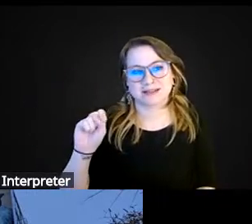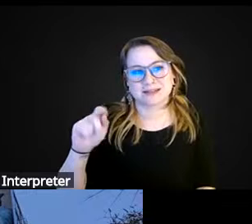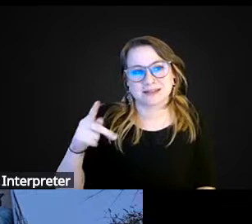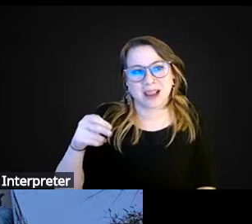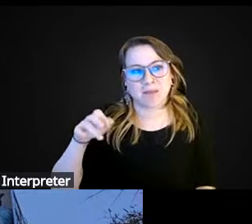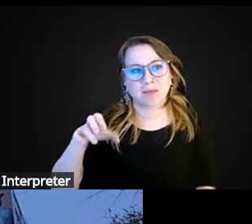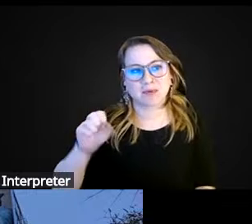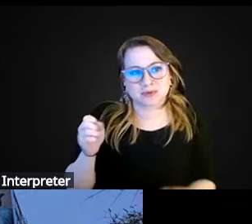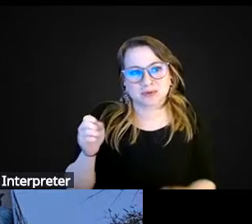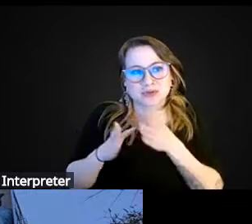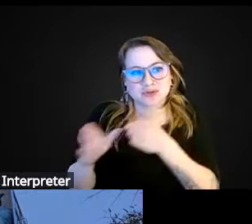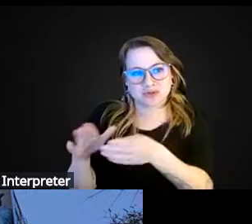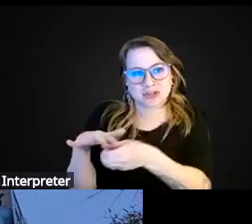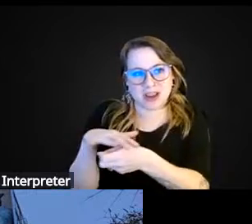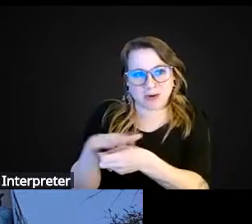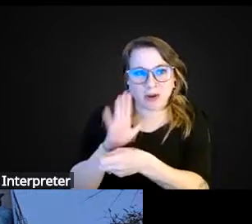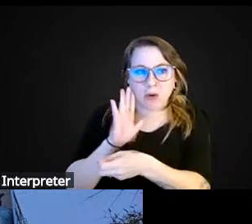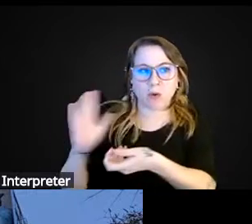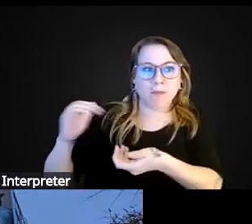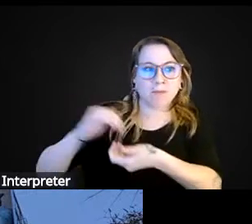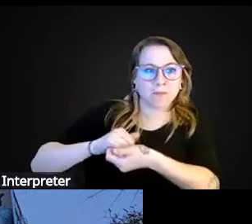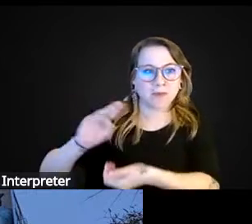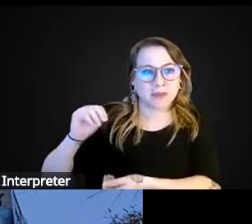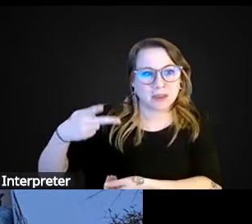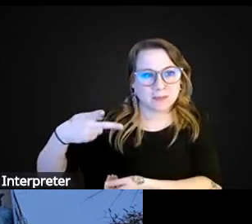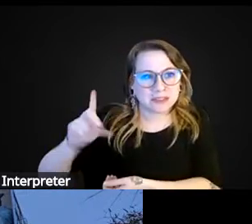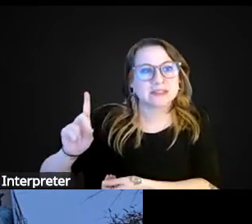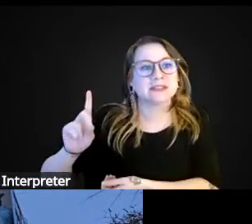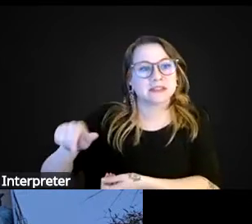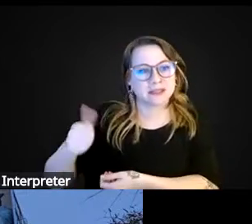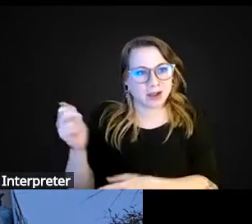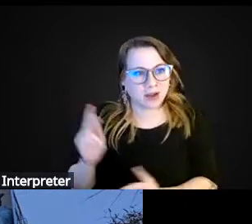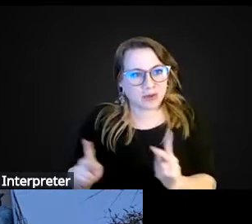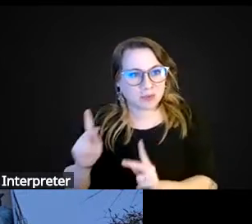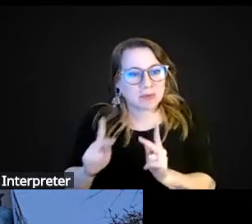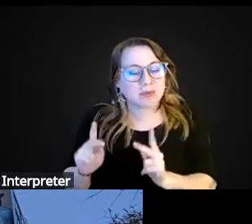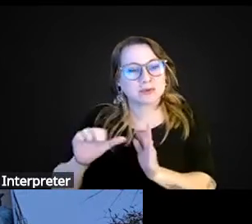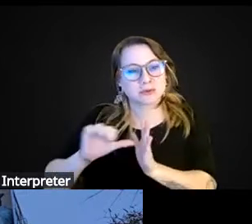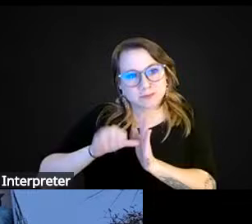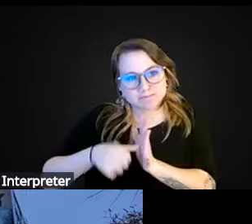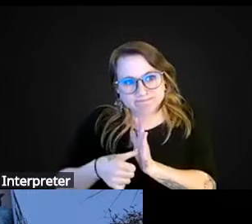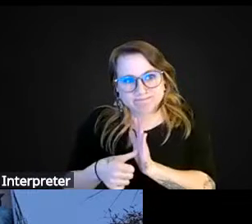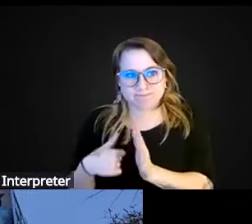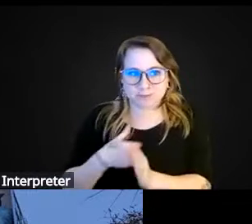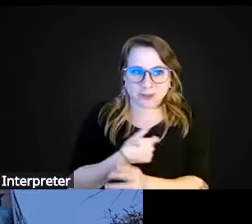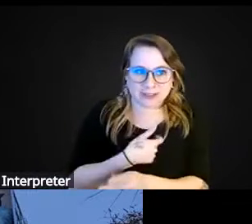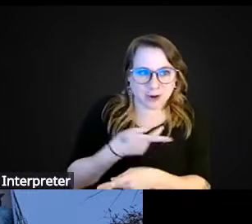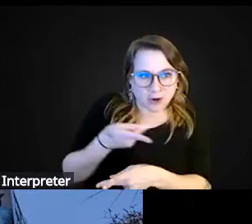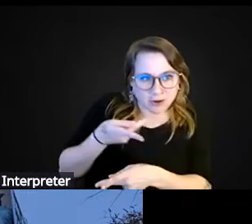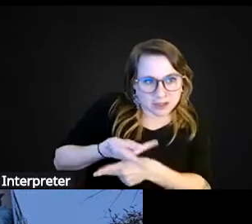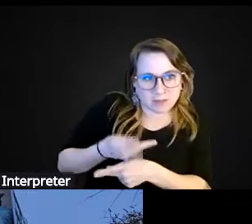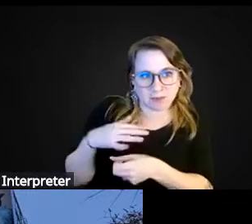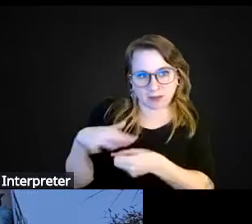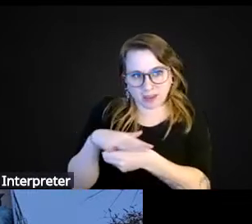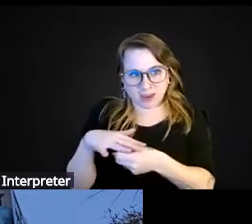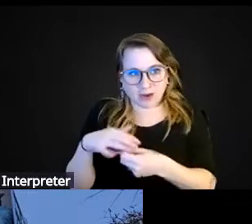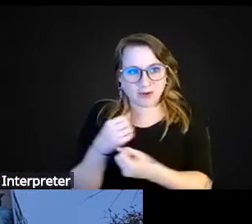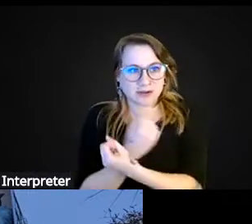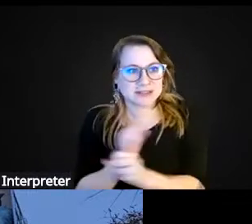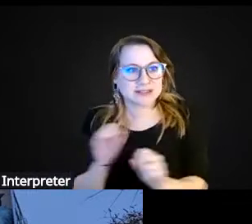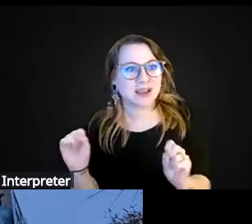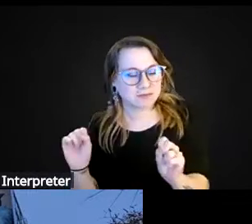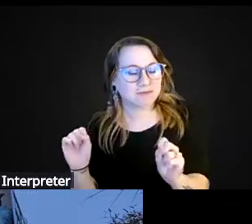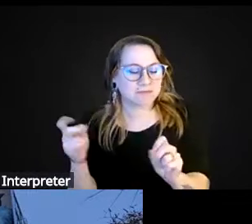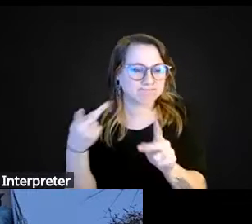work with MPD and work with folks so that we can ensure that we keep the area safe and figuring